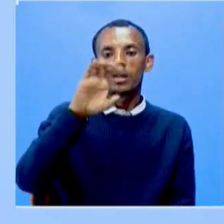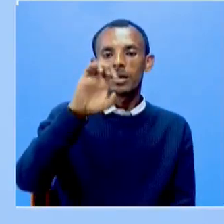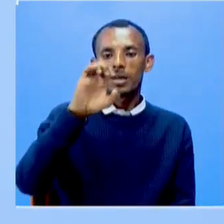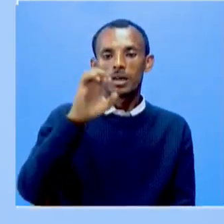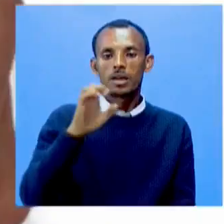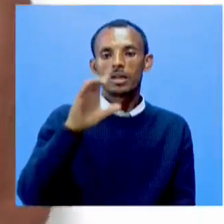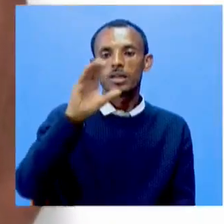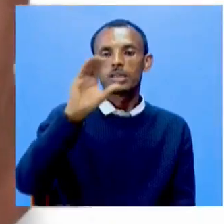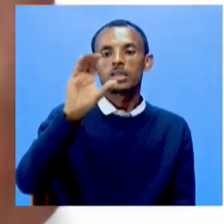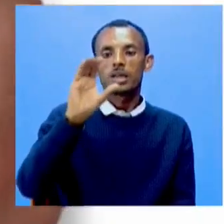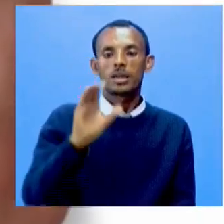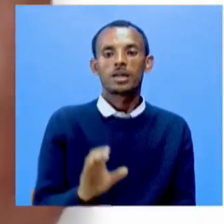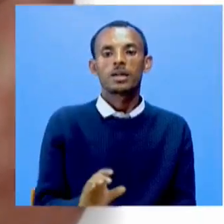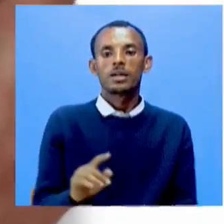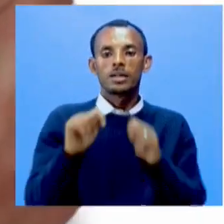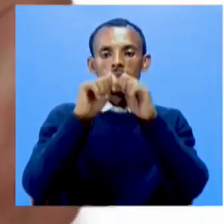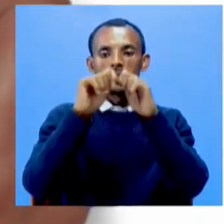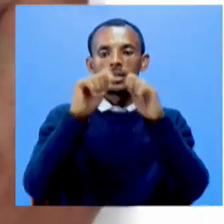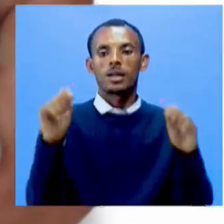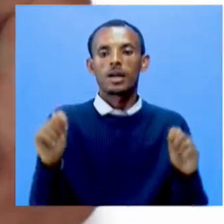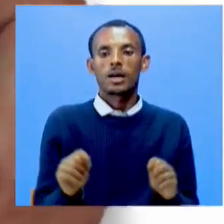DEC. Triangle